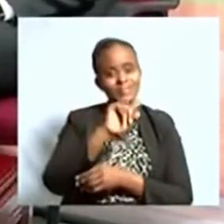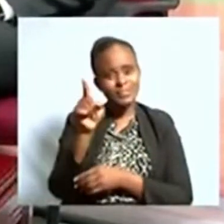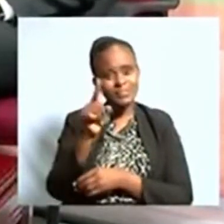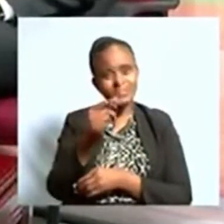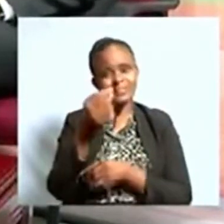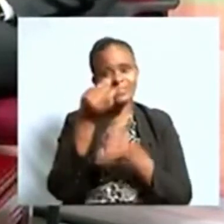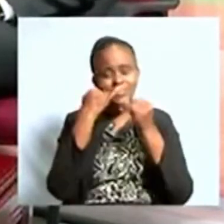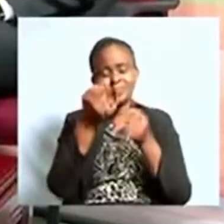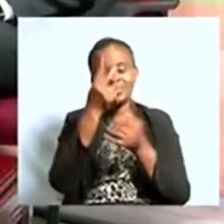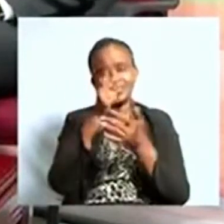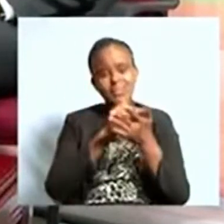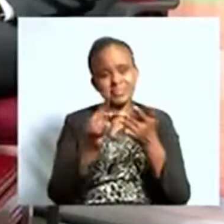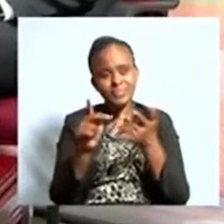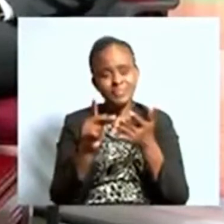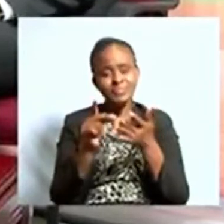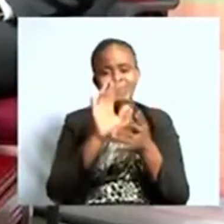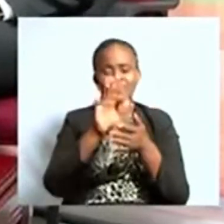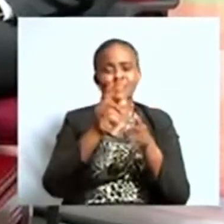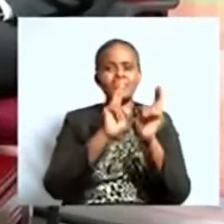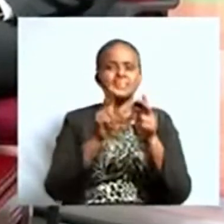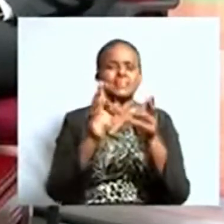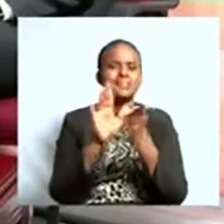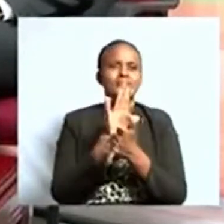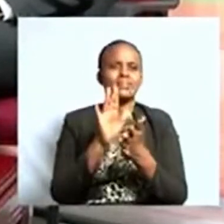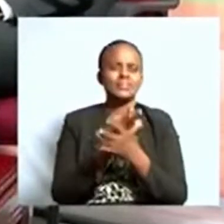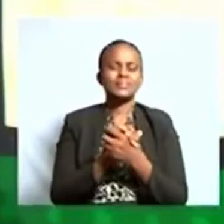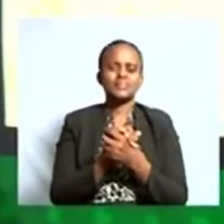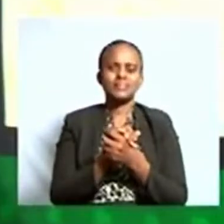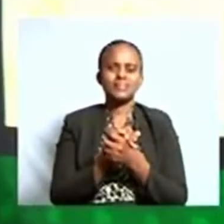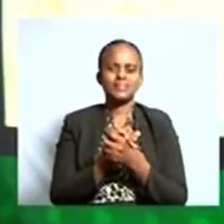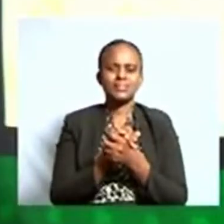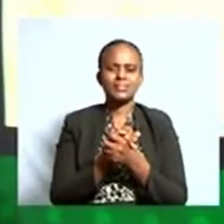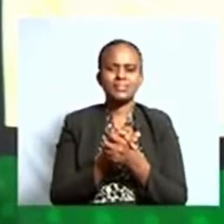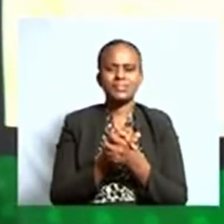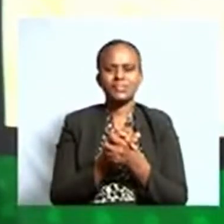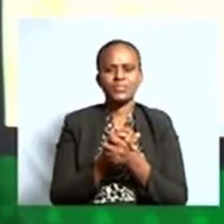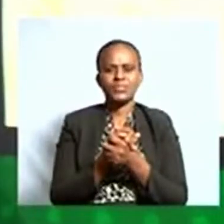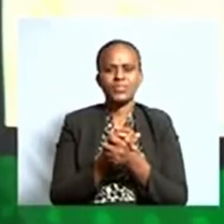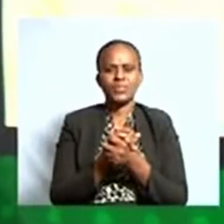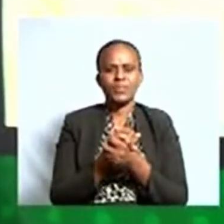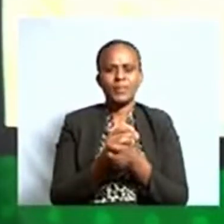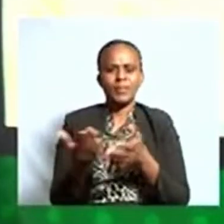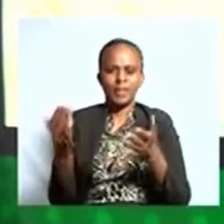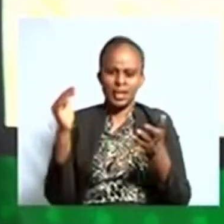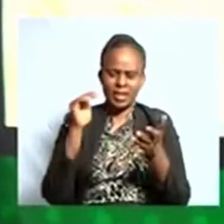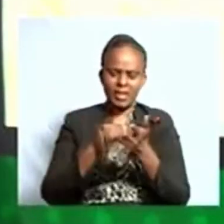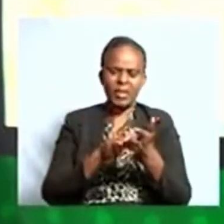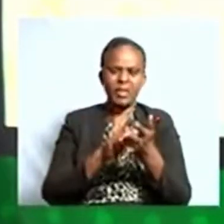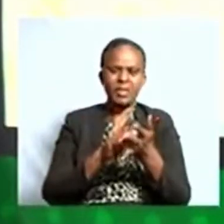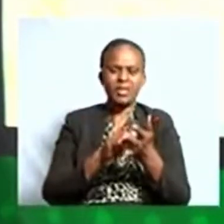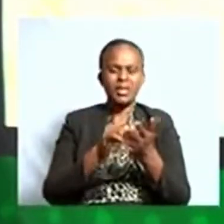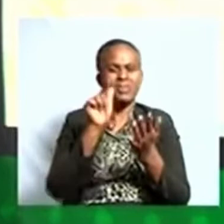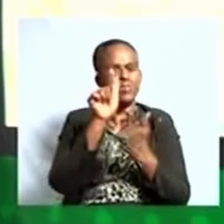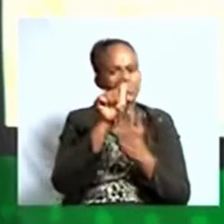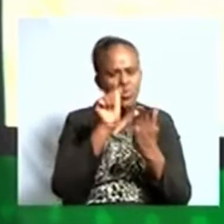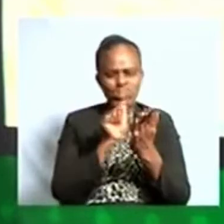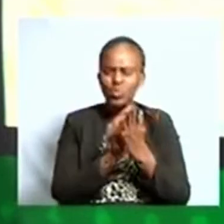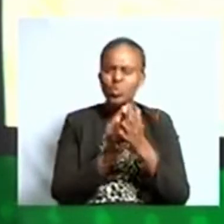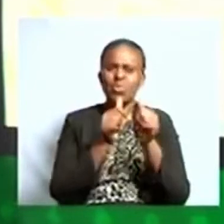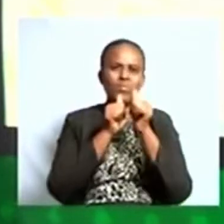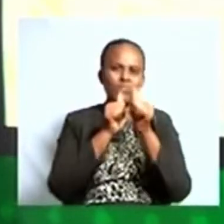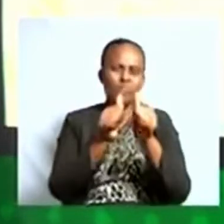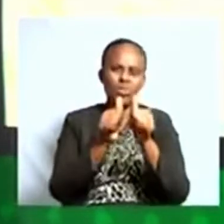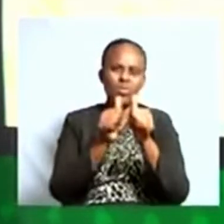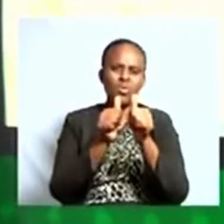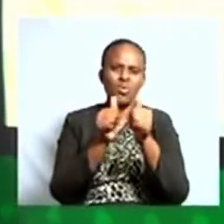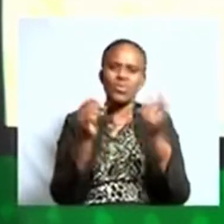Yes. Your quick reaction. You see, it's again the issue of the lawlessness that has been